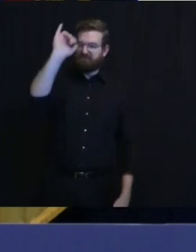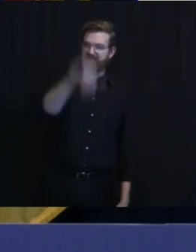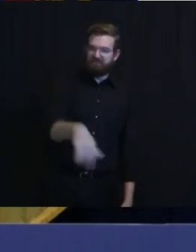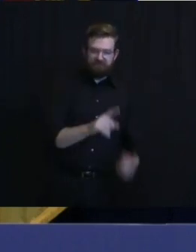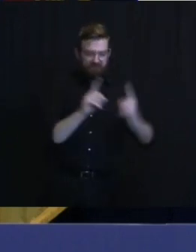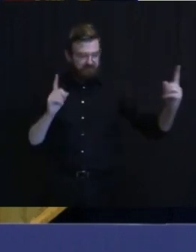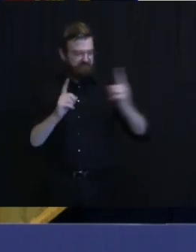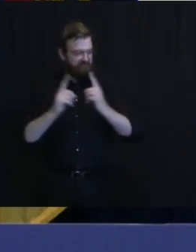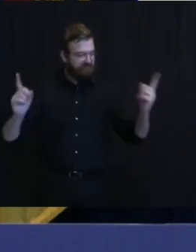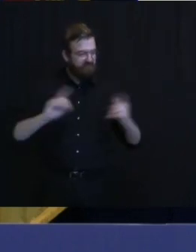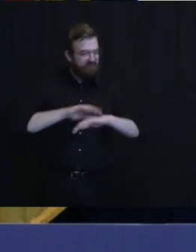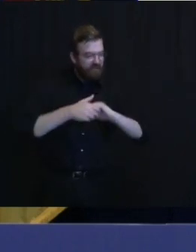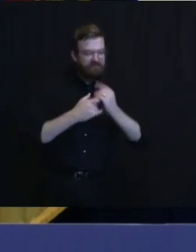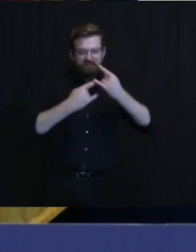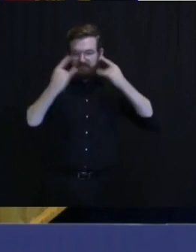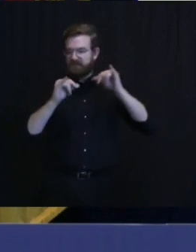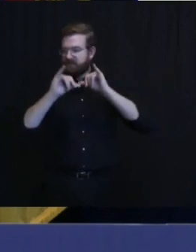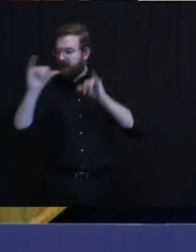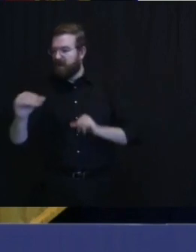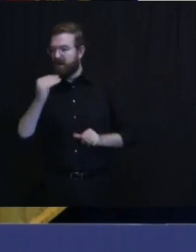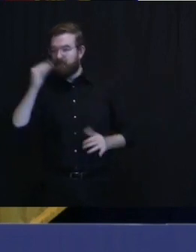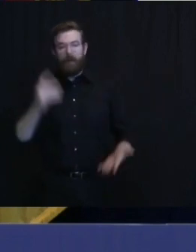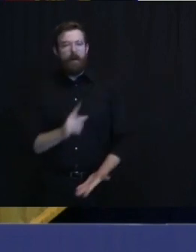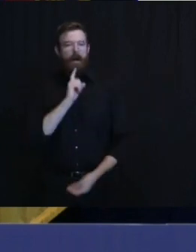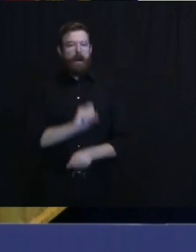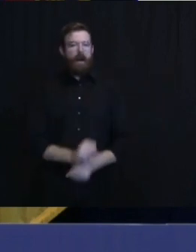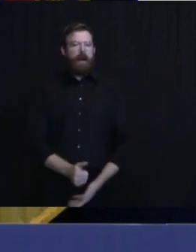important. Thank you. Elise, good afternoon.